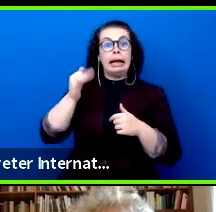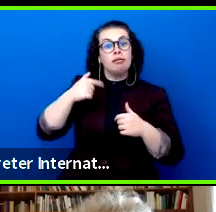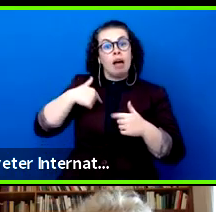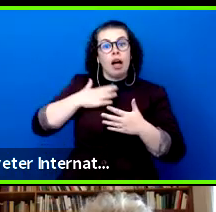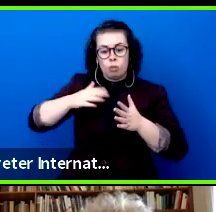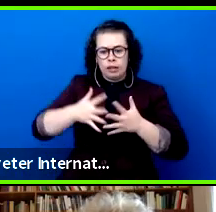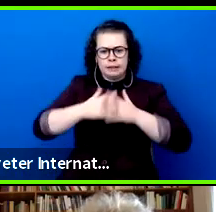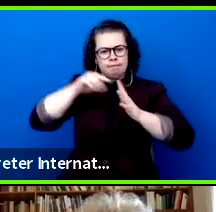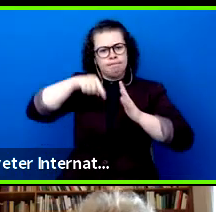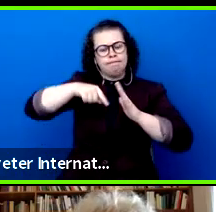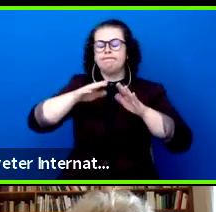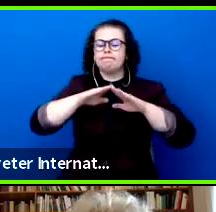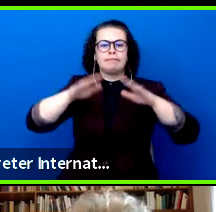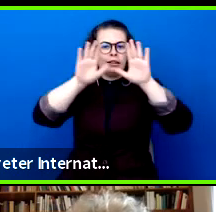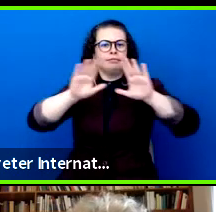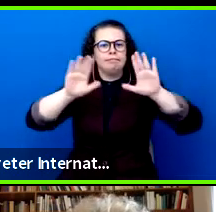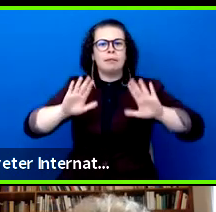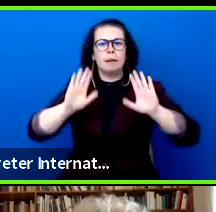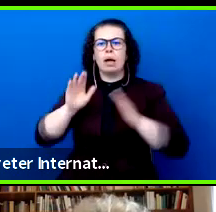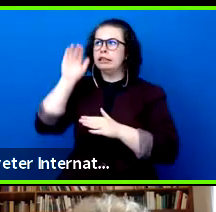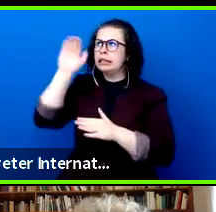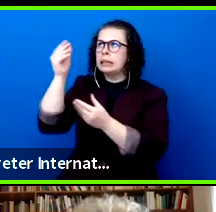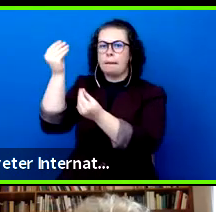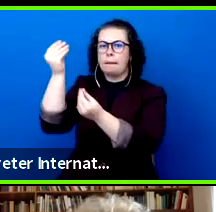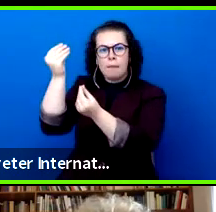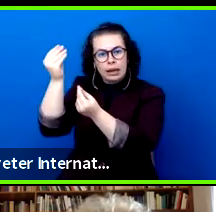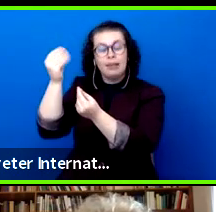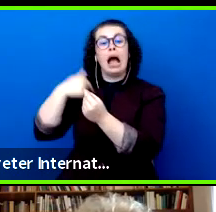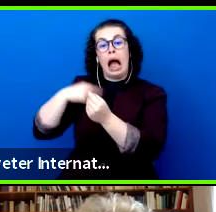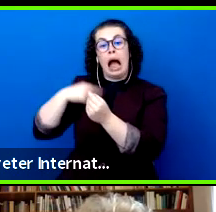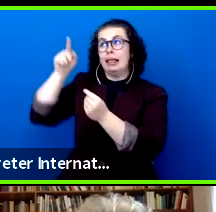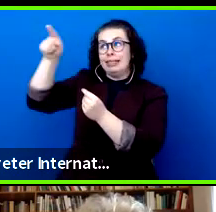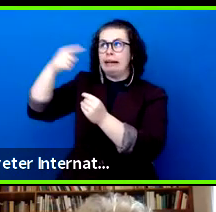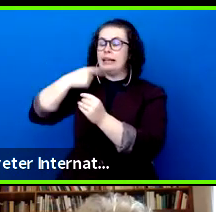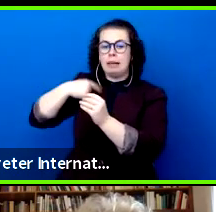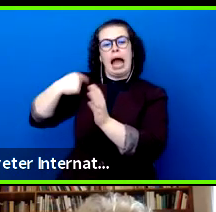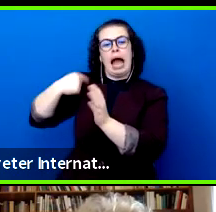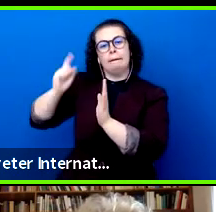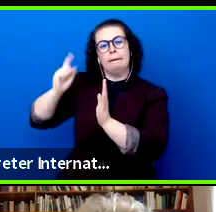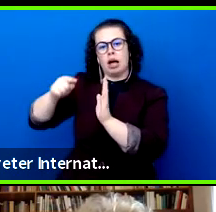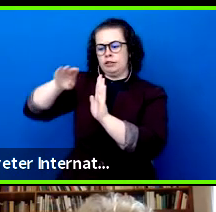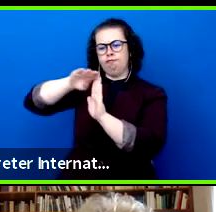funding programs. This might be the, let's say, the positive way of sanctions.